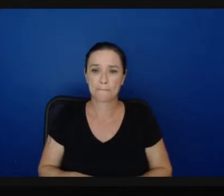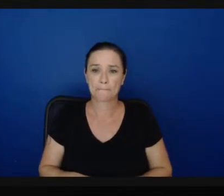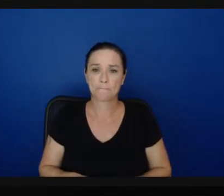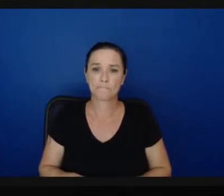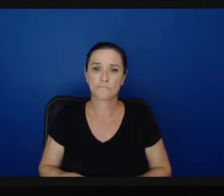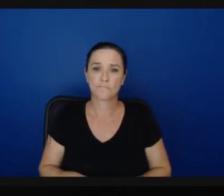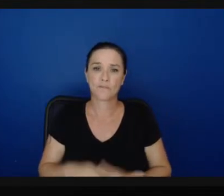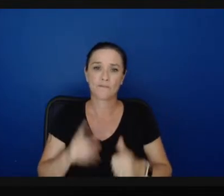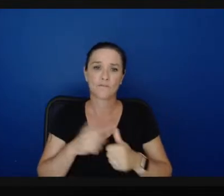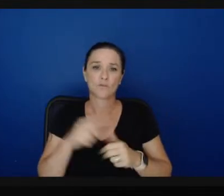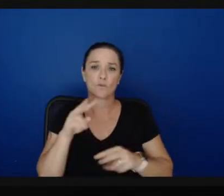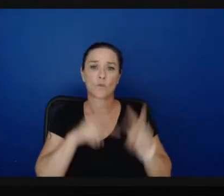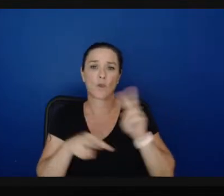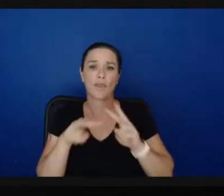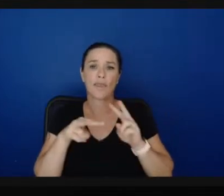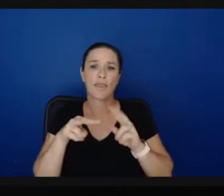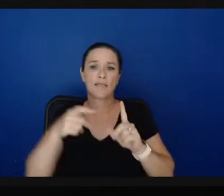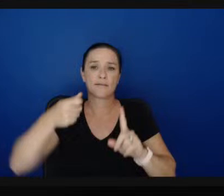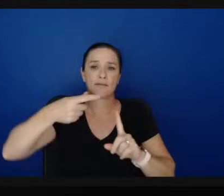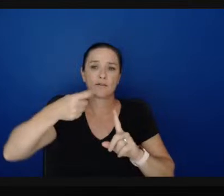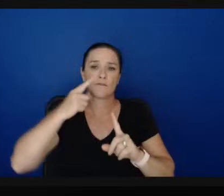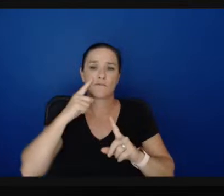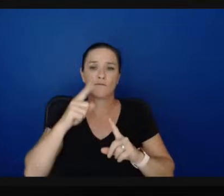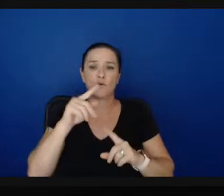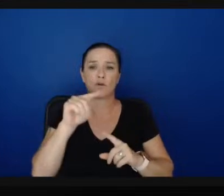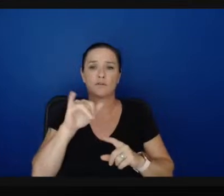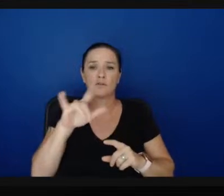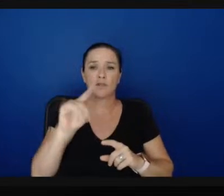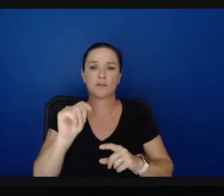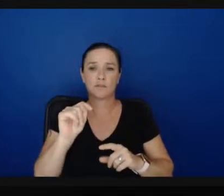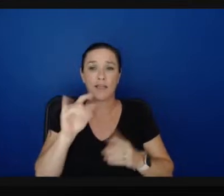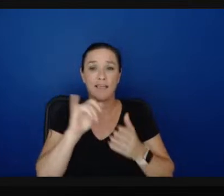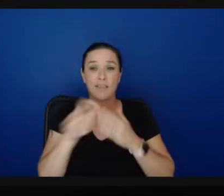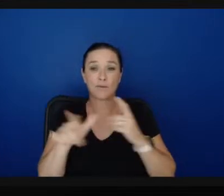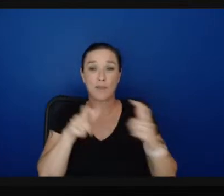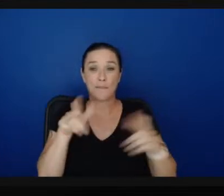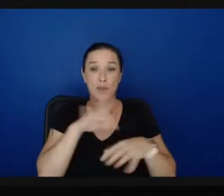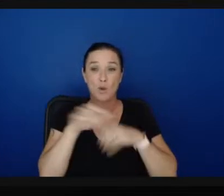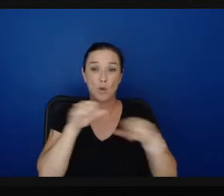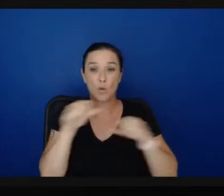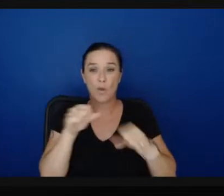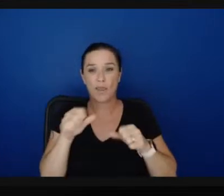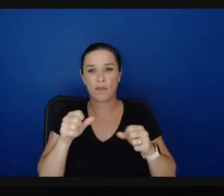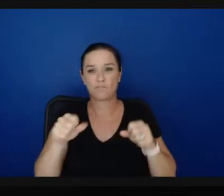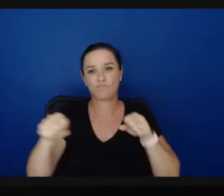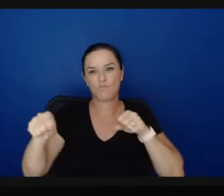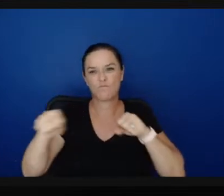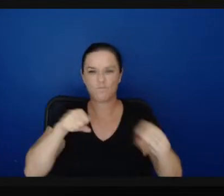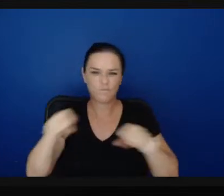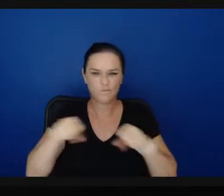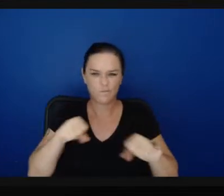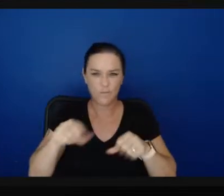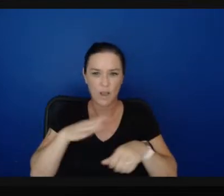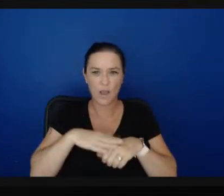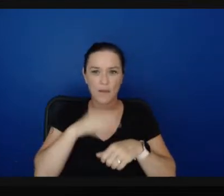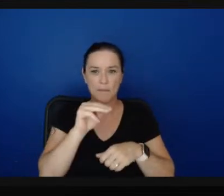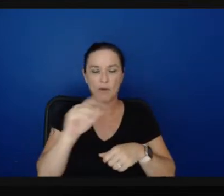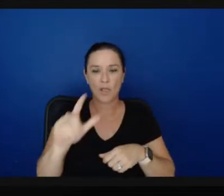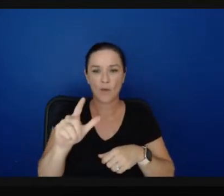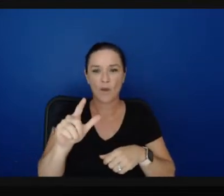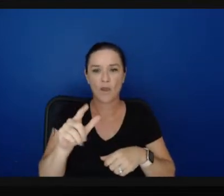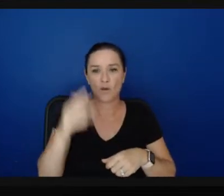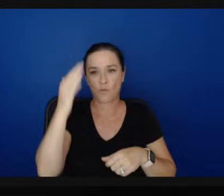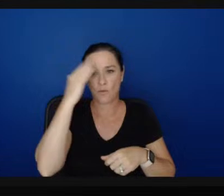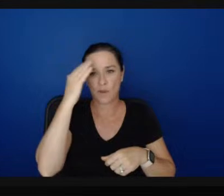First, looking at the signals on tilt, that big earthquake also shook Mauna Loa. We know it was felt all the way